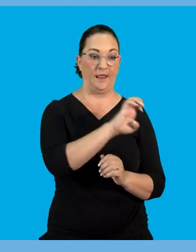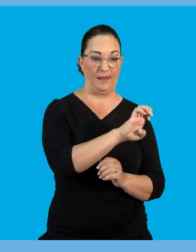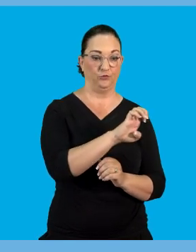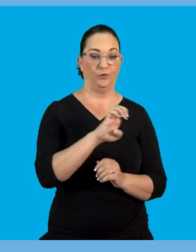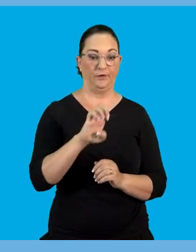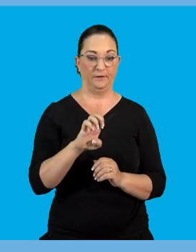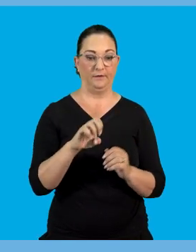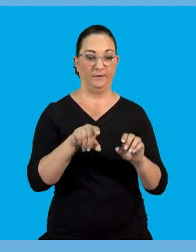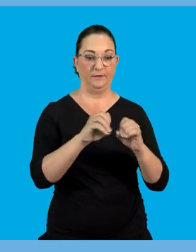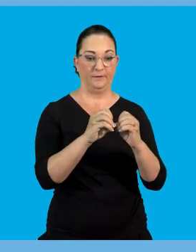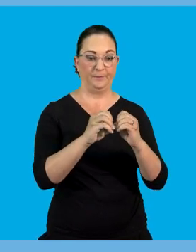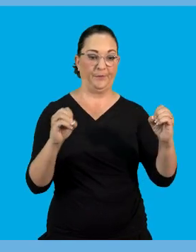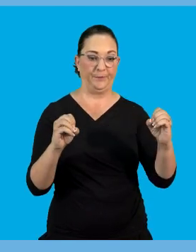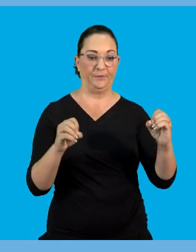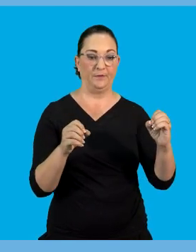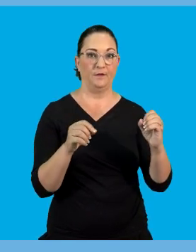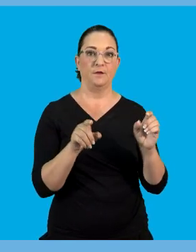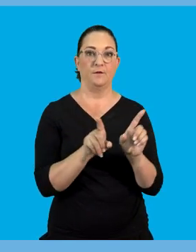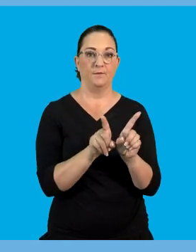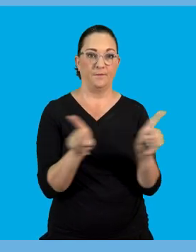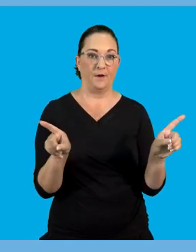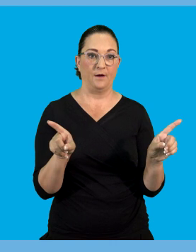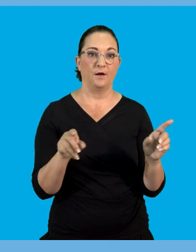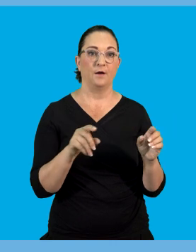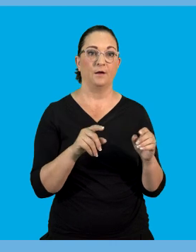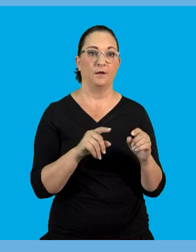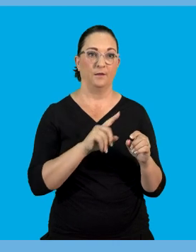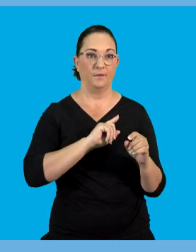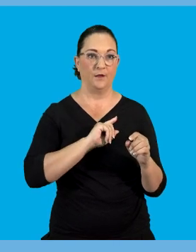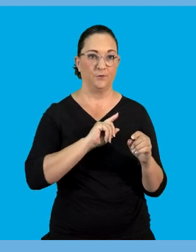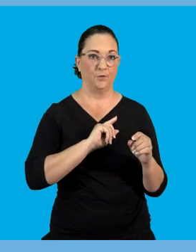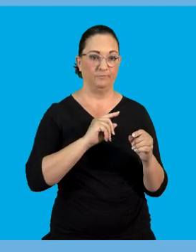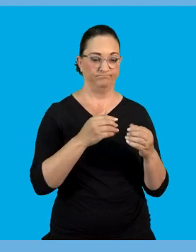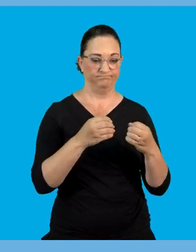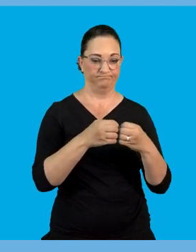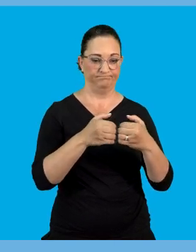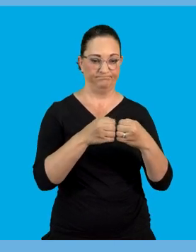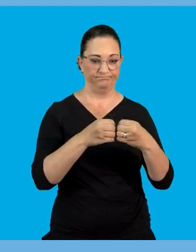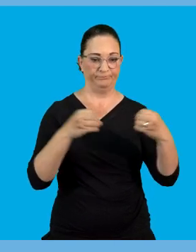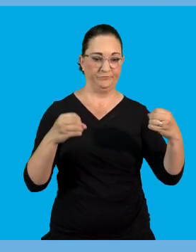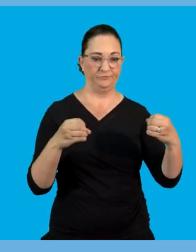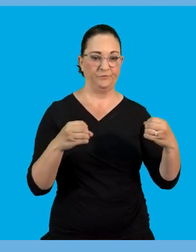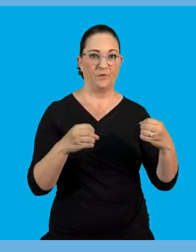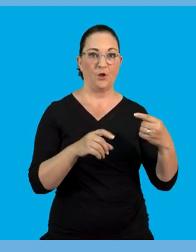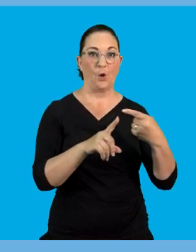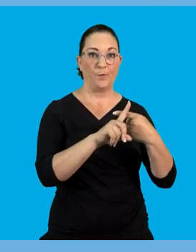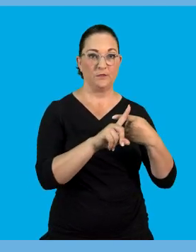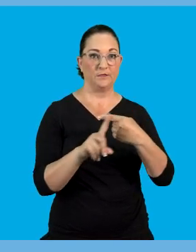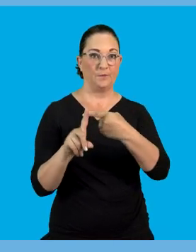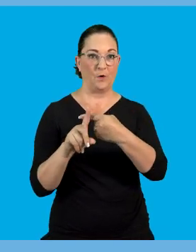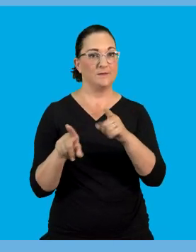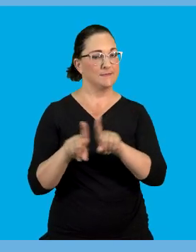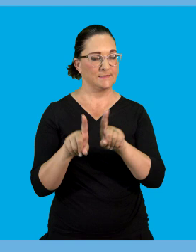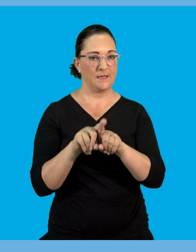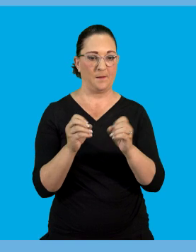an electron, those are going to repel each other. Why? Because the law states that like charges repel. Same applies with a positive